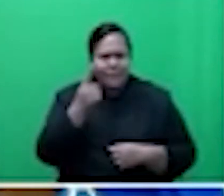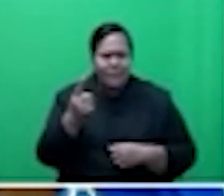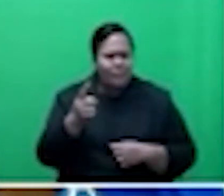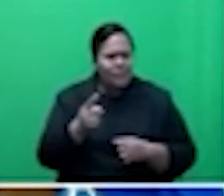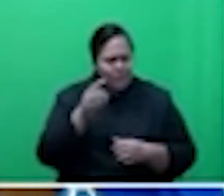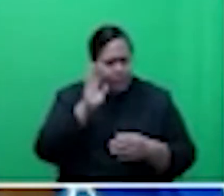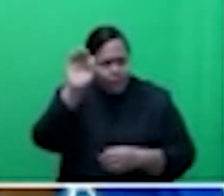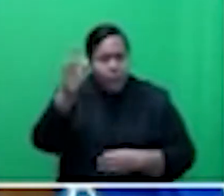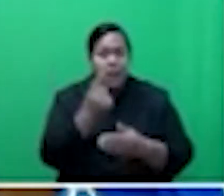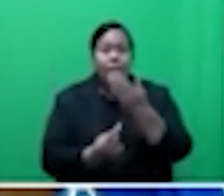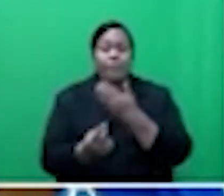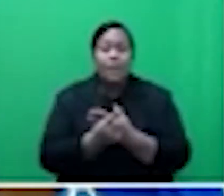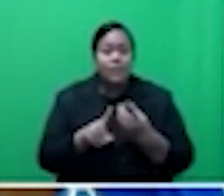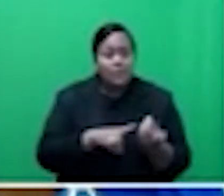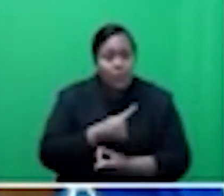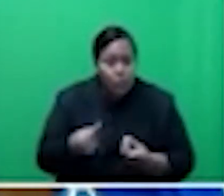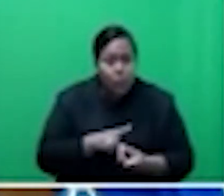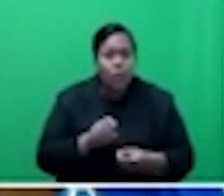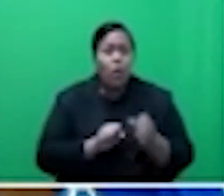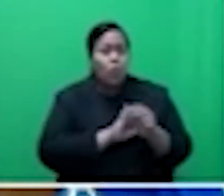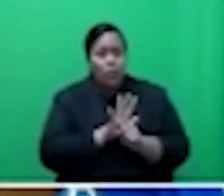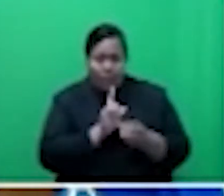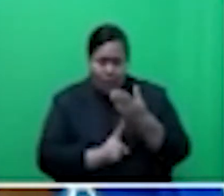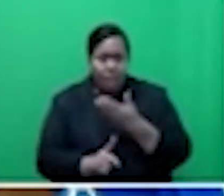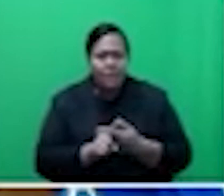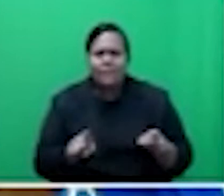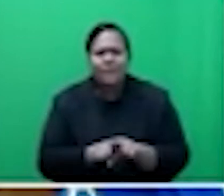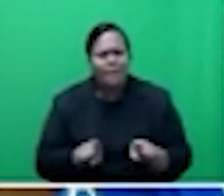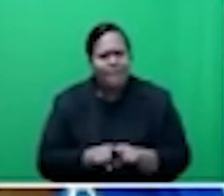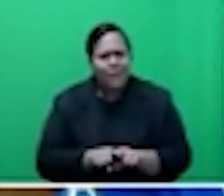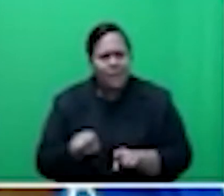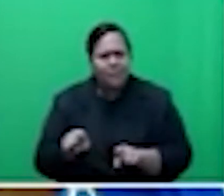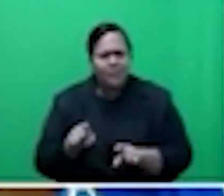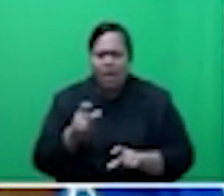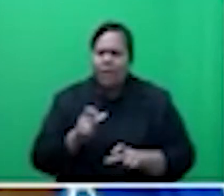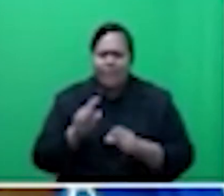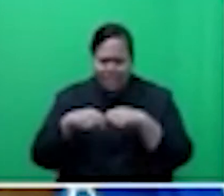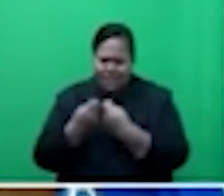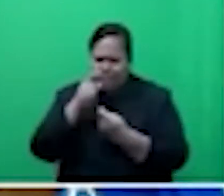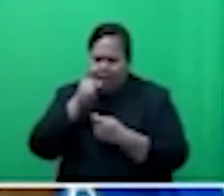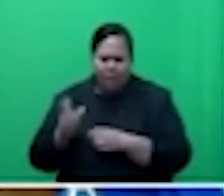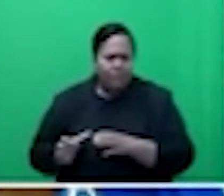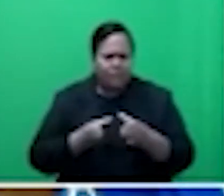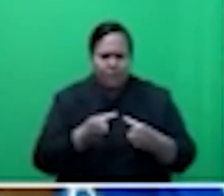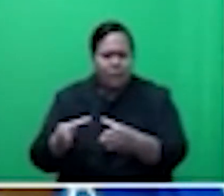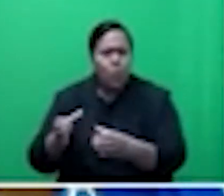tropical cyclone, if there's going to be COVID-19, for instance, in which the construction teams cannot move to the areas where they're supposed